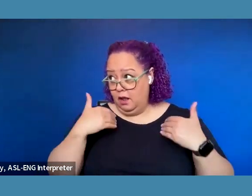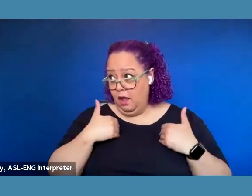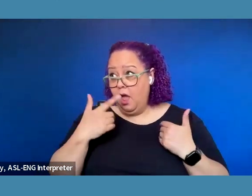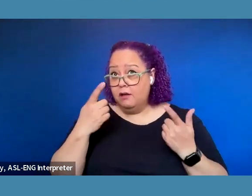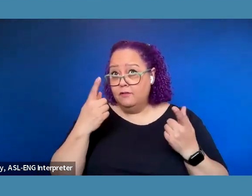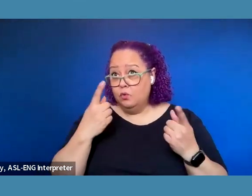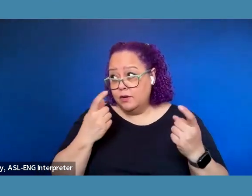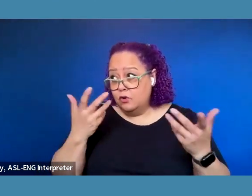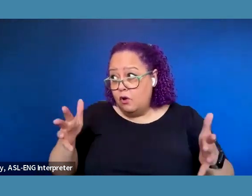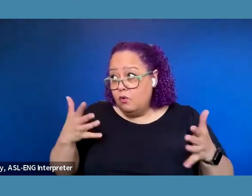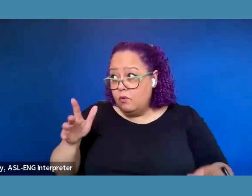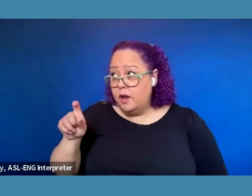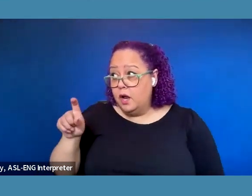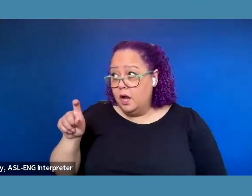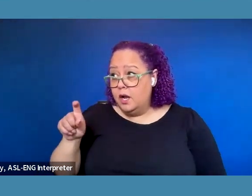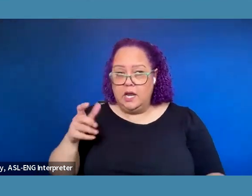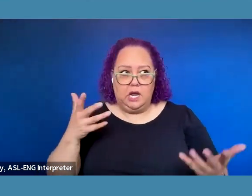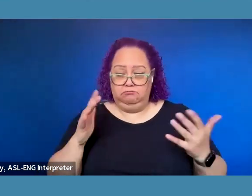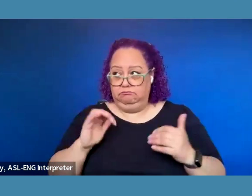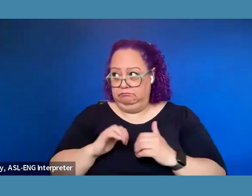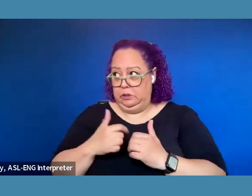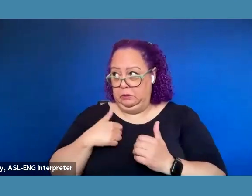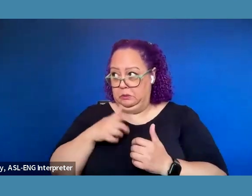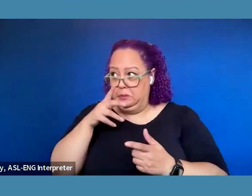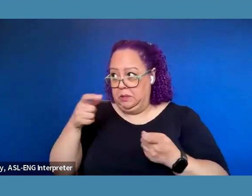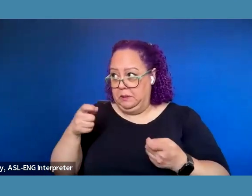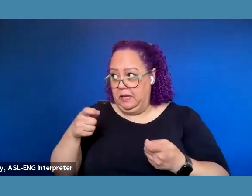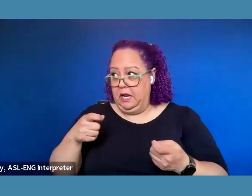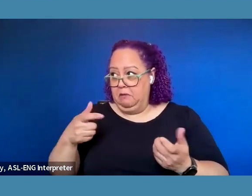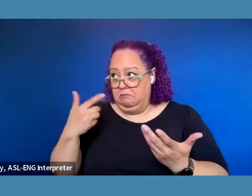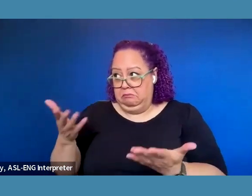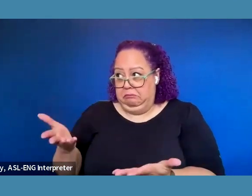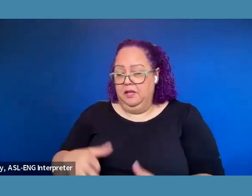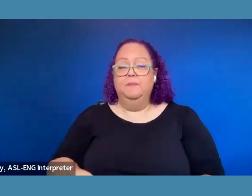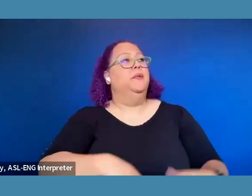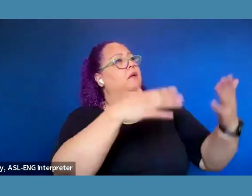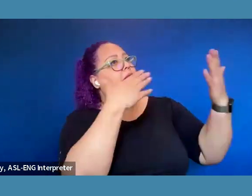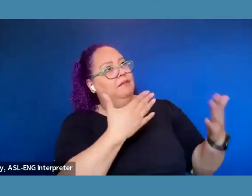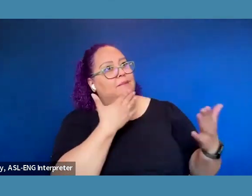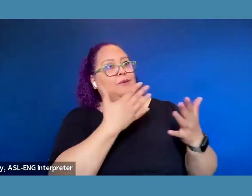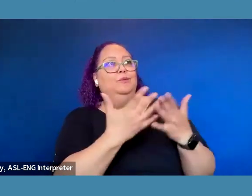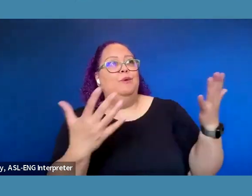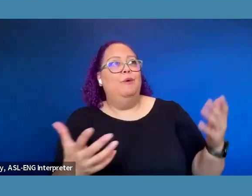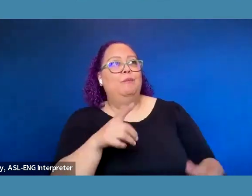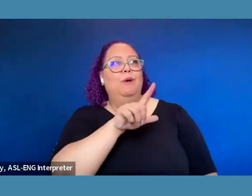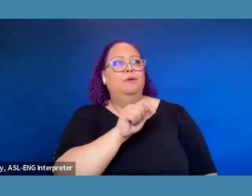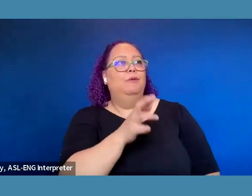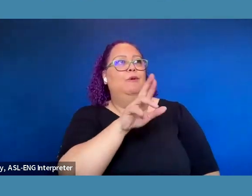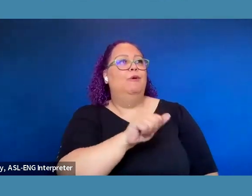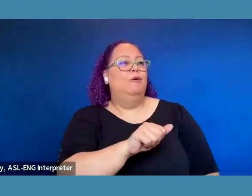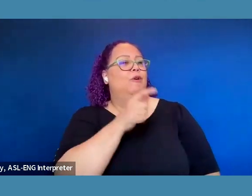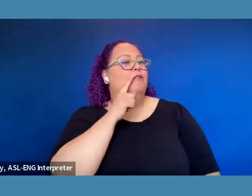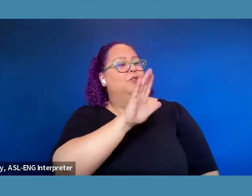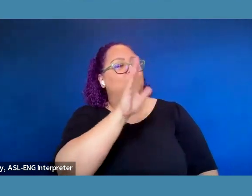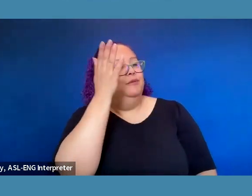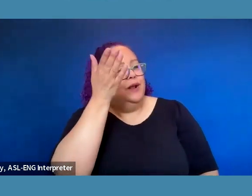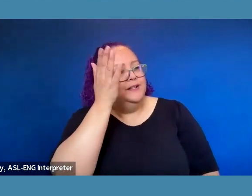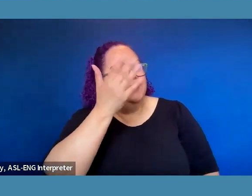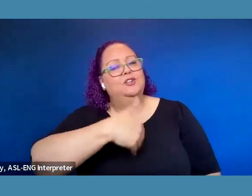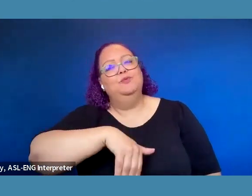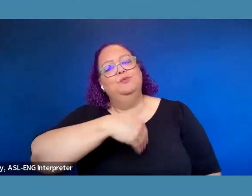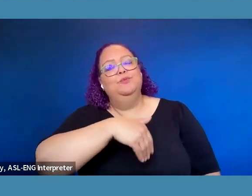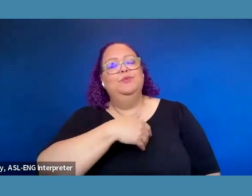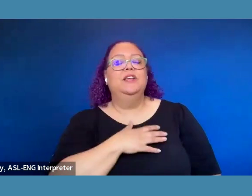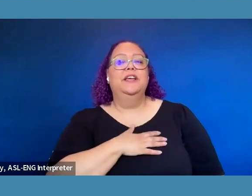do this. I'll leave that to you. Sure. Thank you so much, Laura, for your presentation.